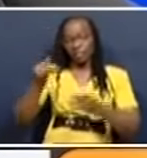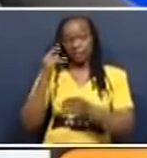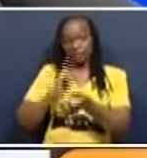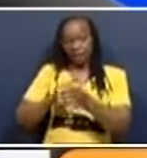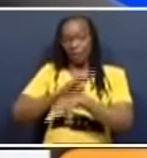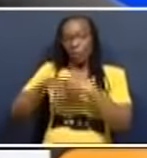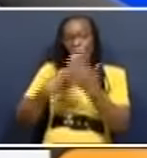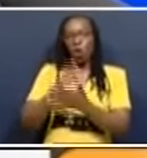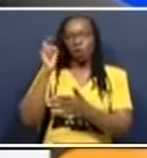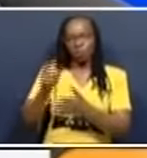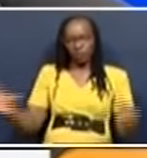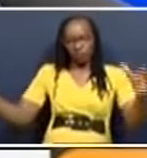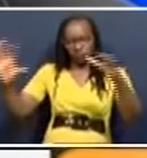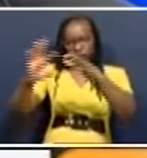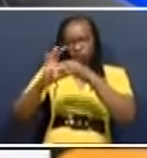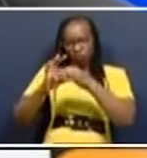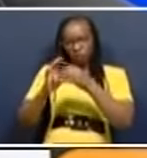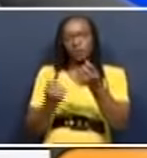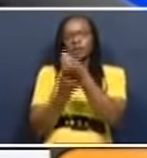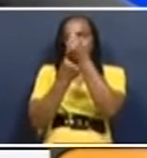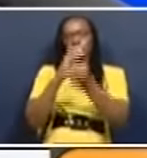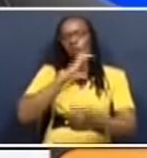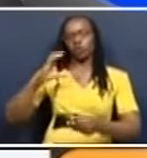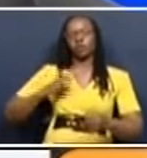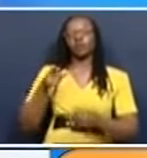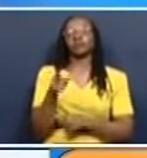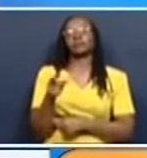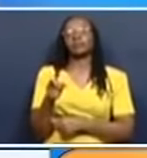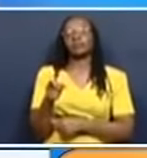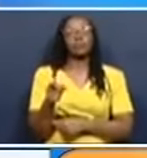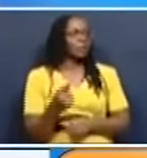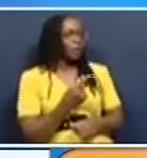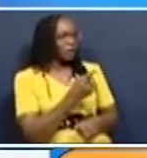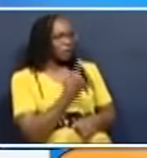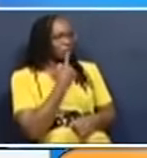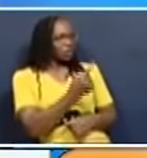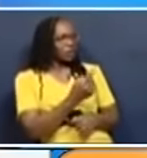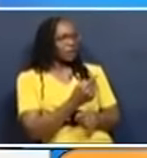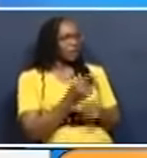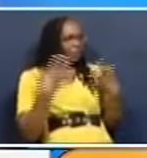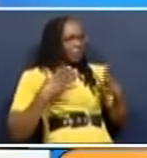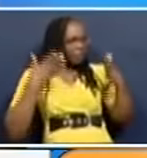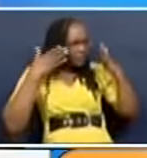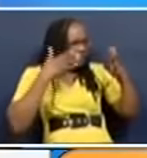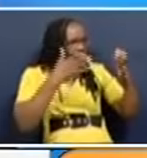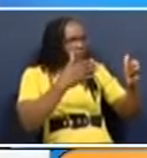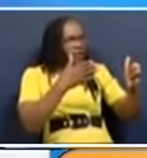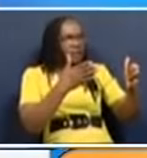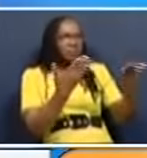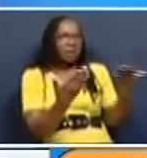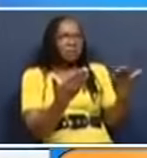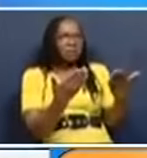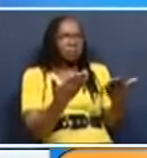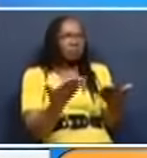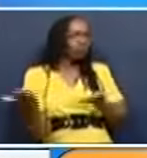all of us to come together, okay. and support the commission. You say there's been a lot of focus in terms of